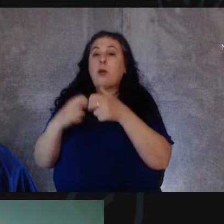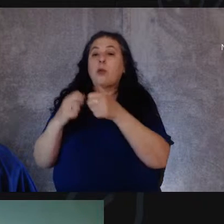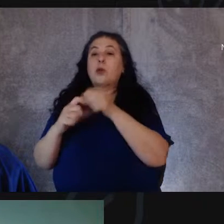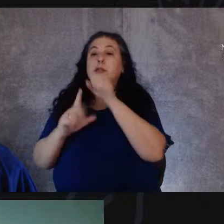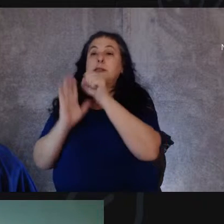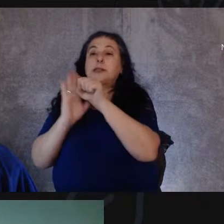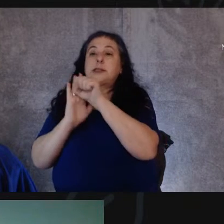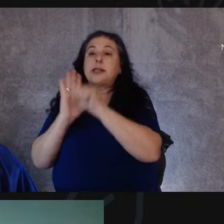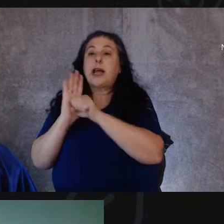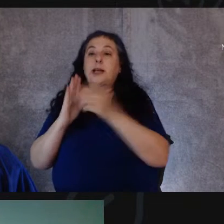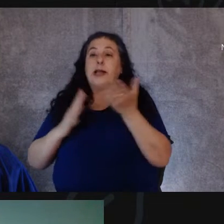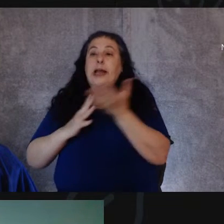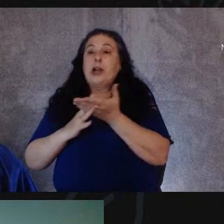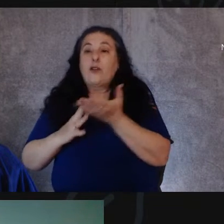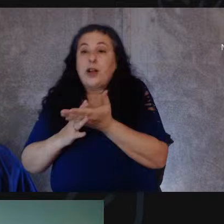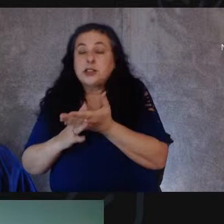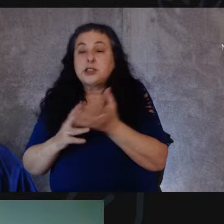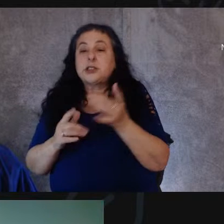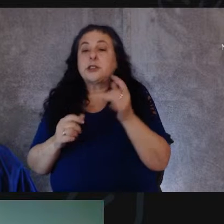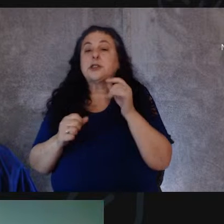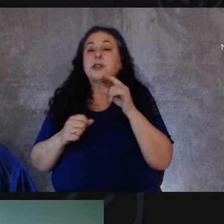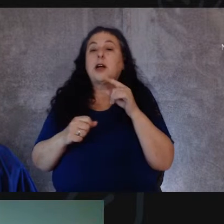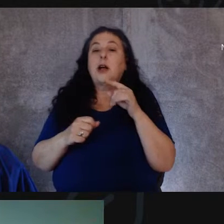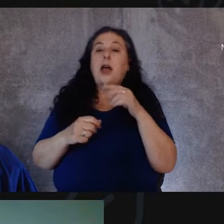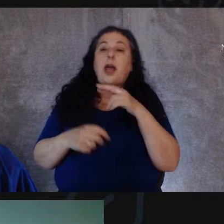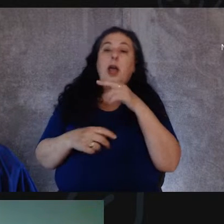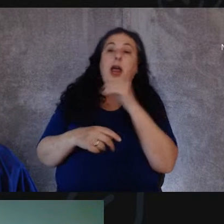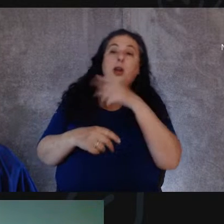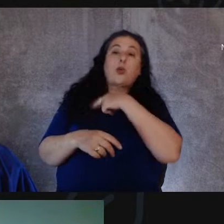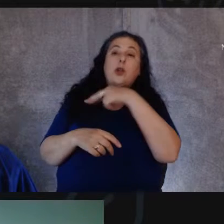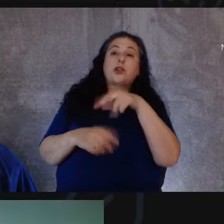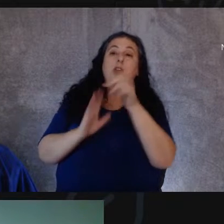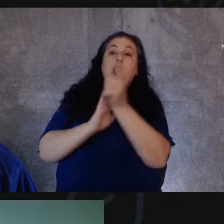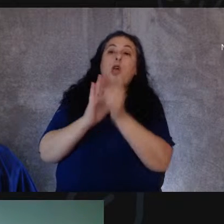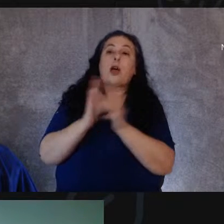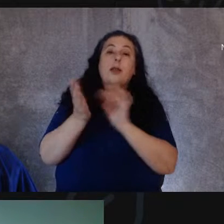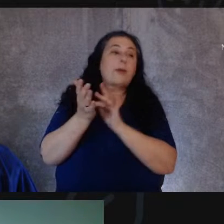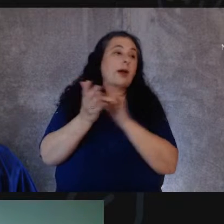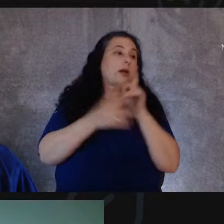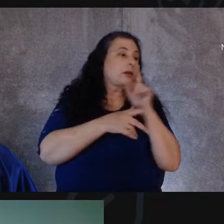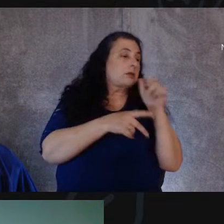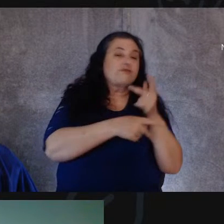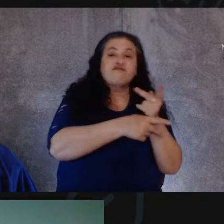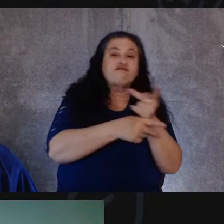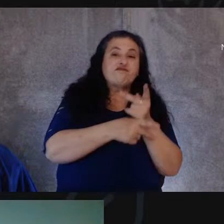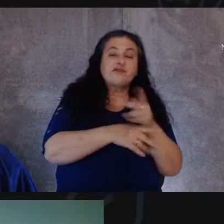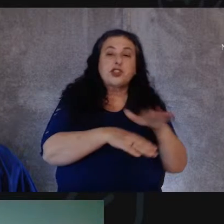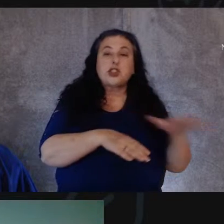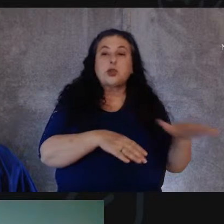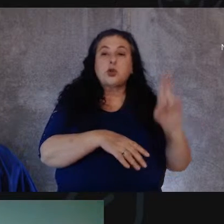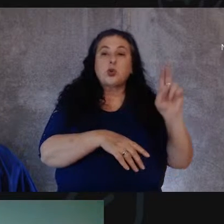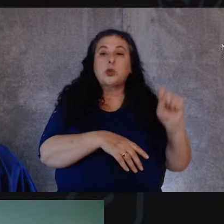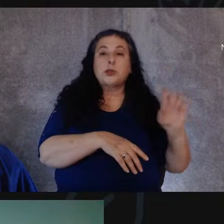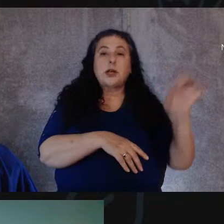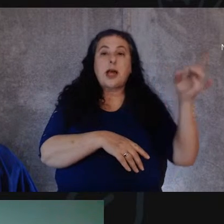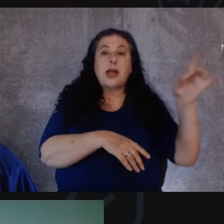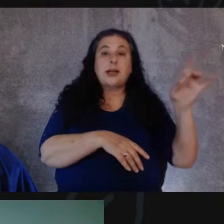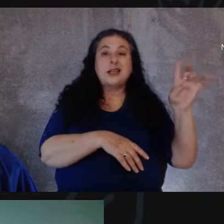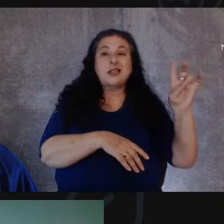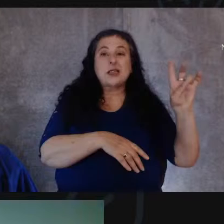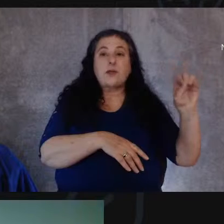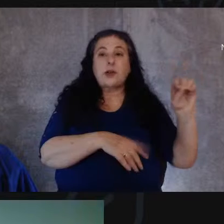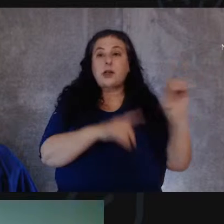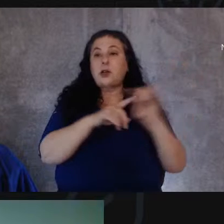out in 2007, and religion, law, and the medical neglect of children in the United States from 1870